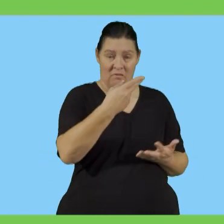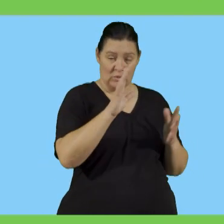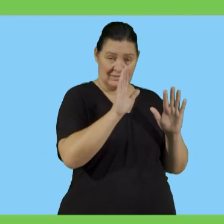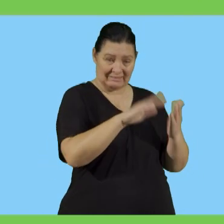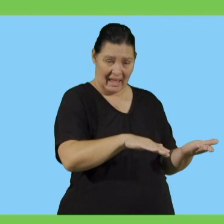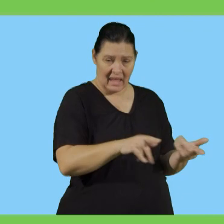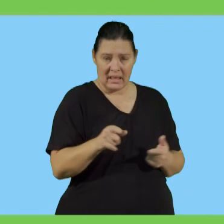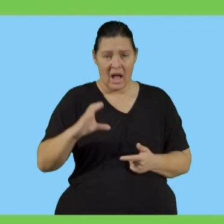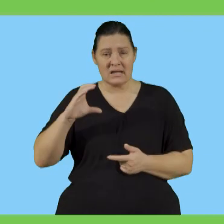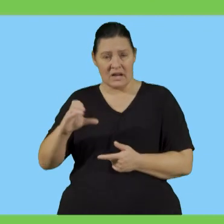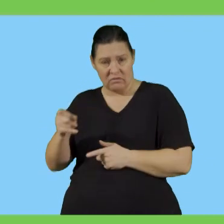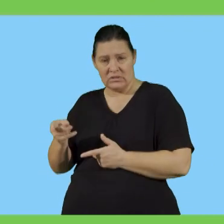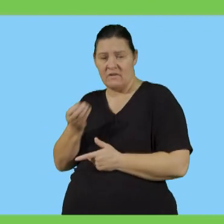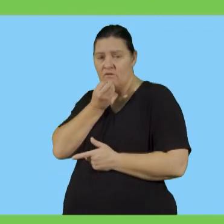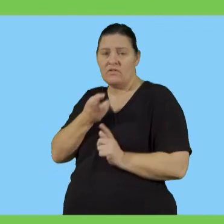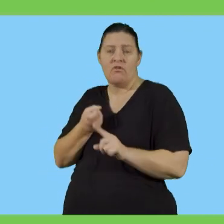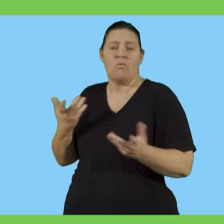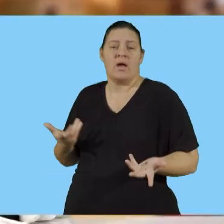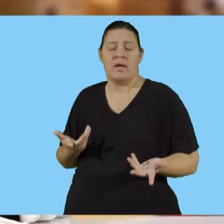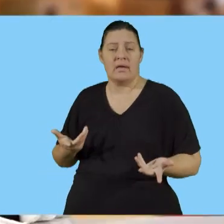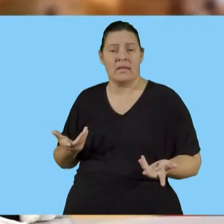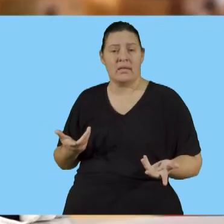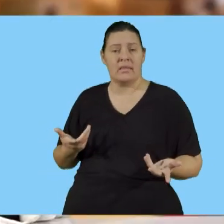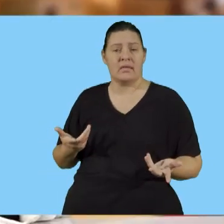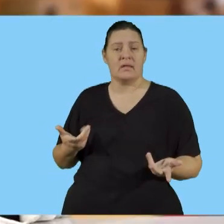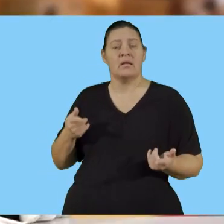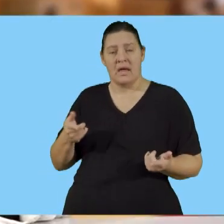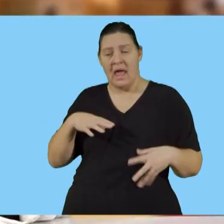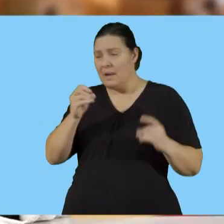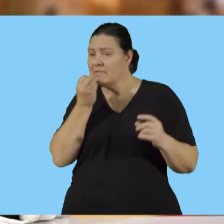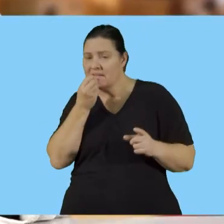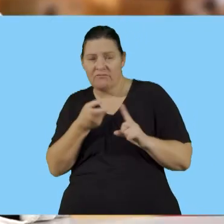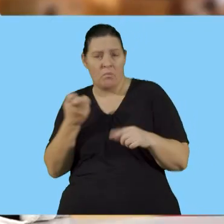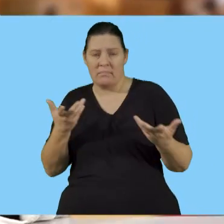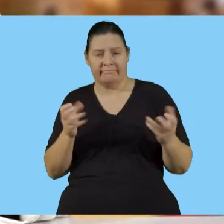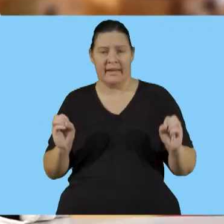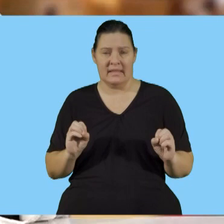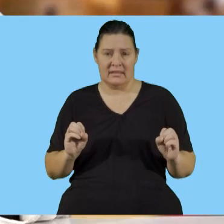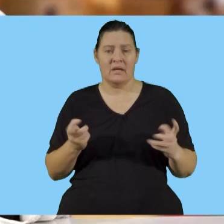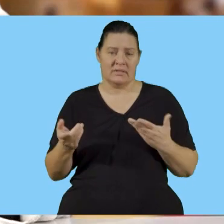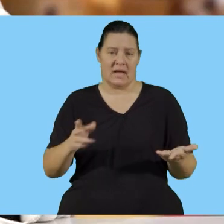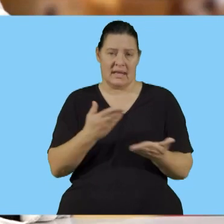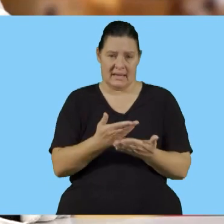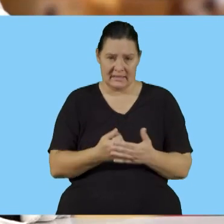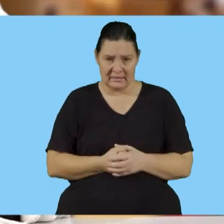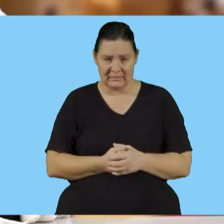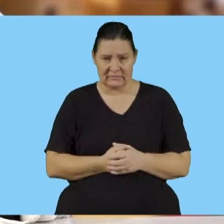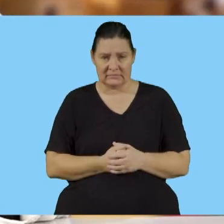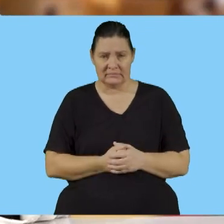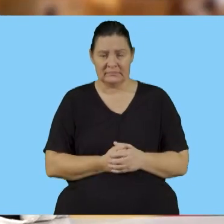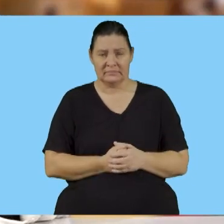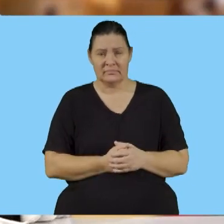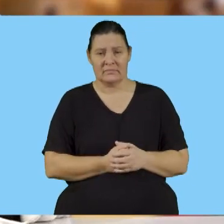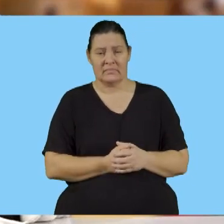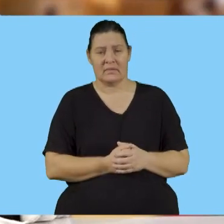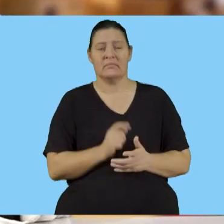herbivores are dead, then the carnivores have no food, have no animals to eat. Then they could also die.